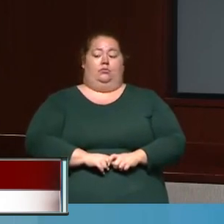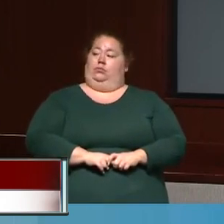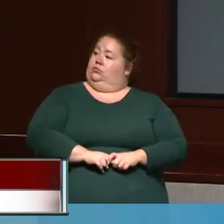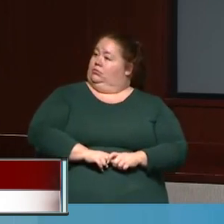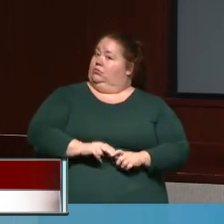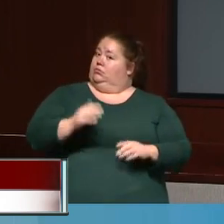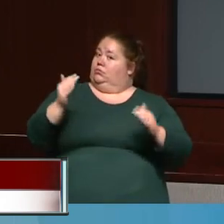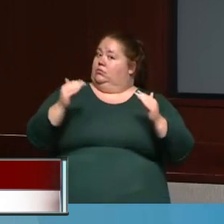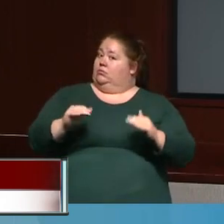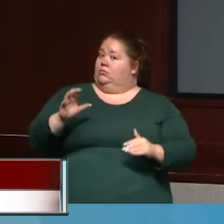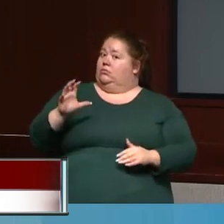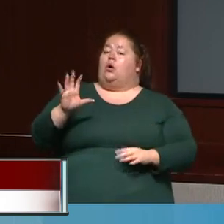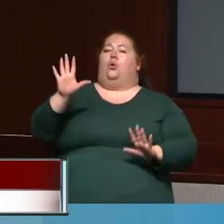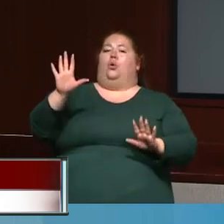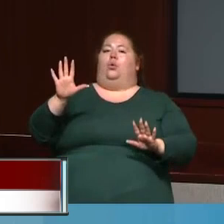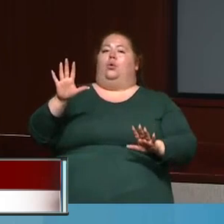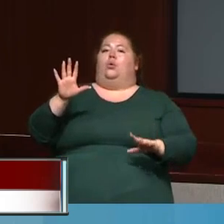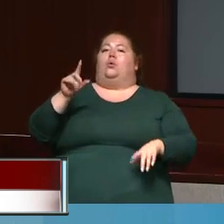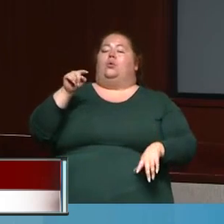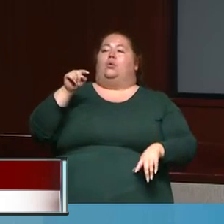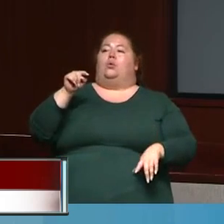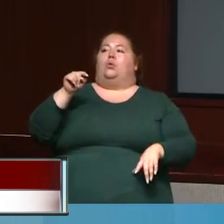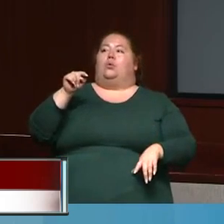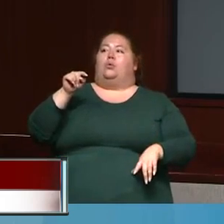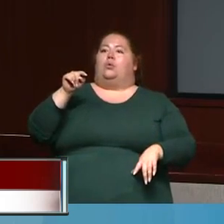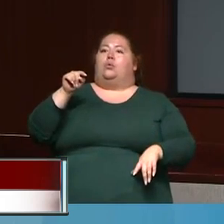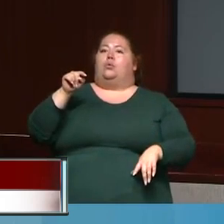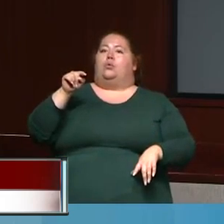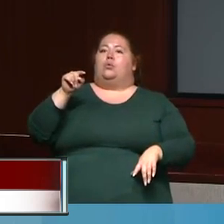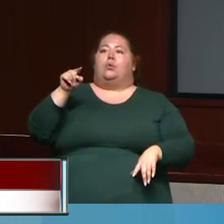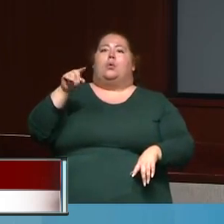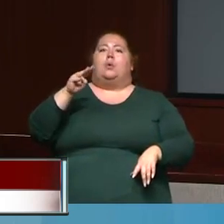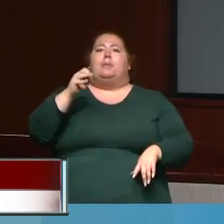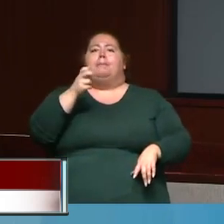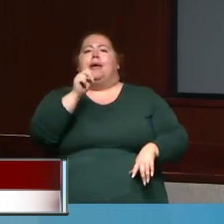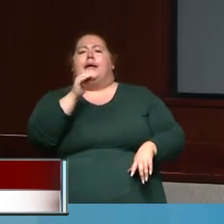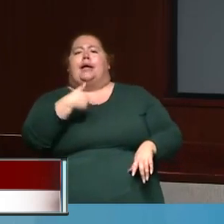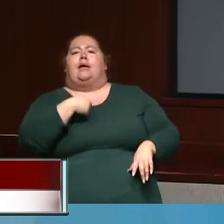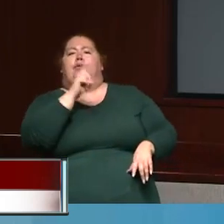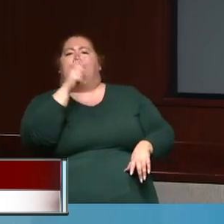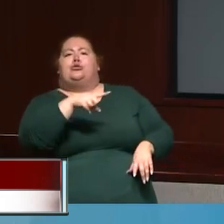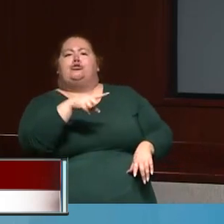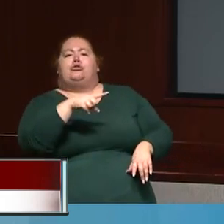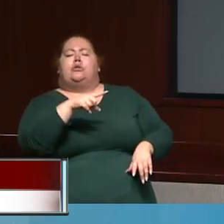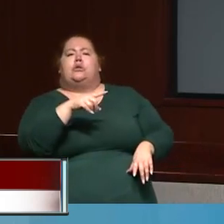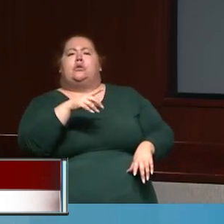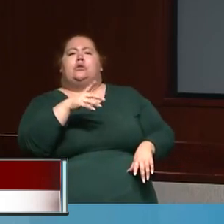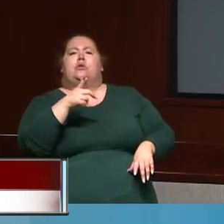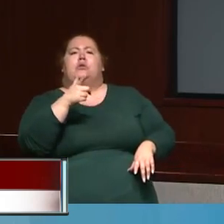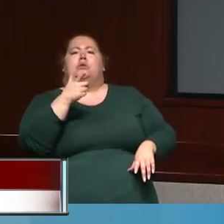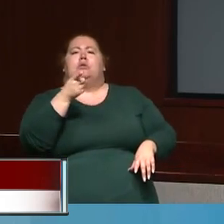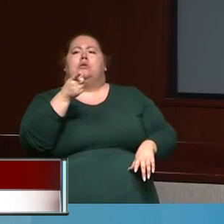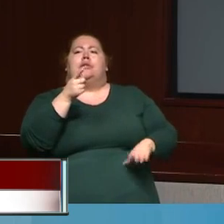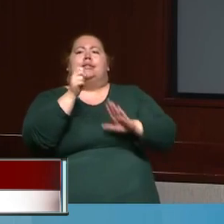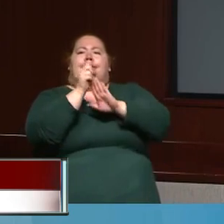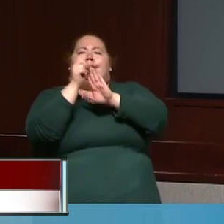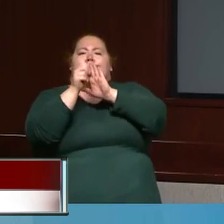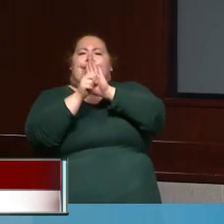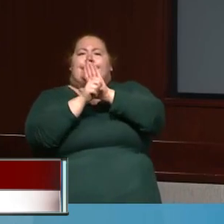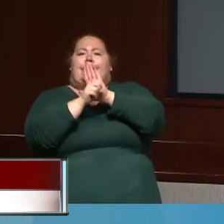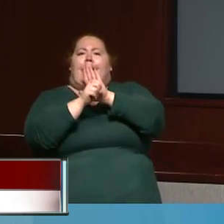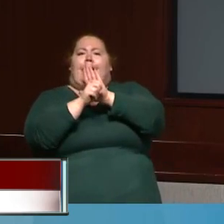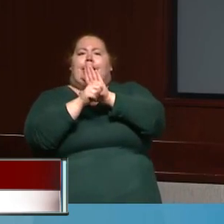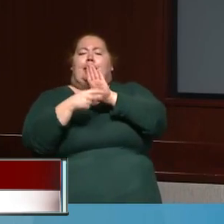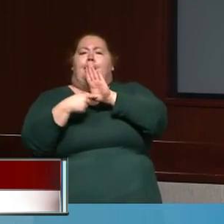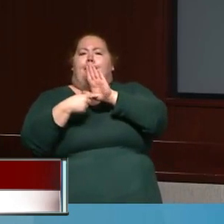And Channel 23? Megan, I have one more Whoop, question. sorry. I was wondering about the state model that we